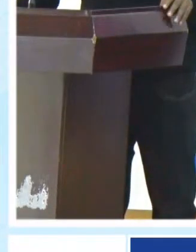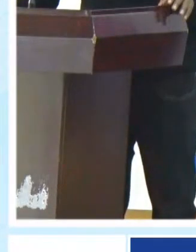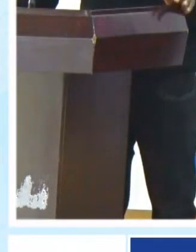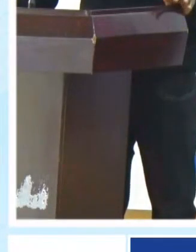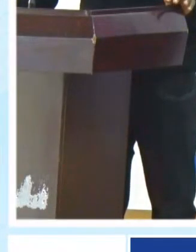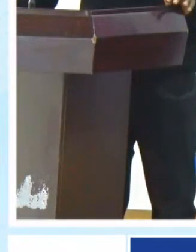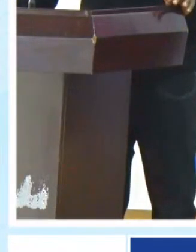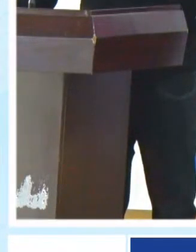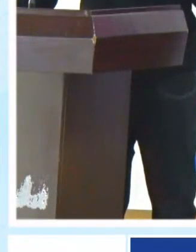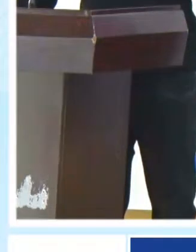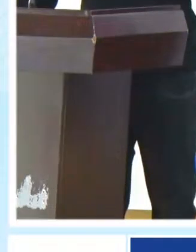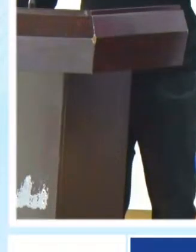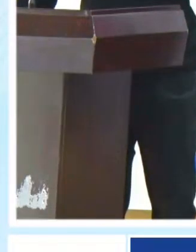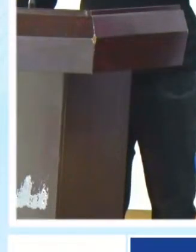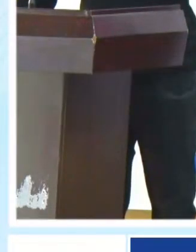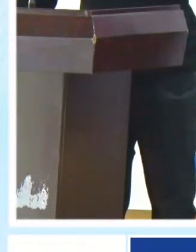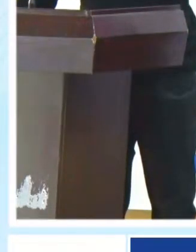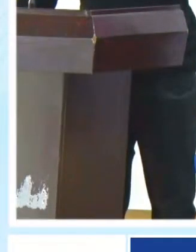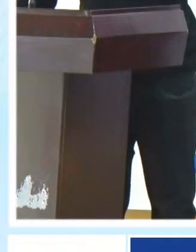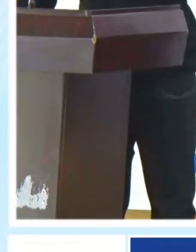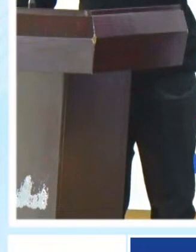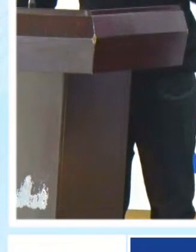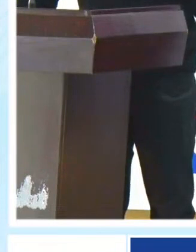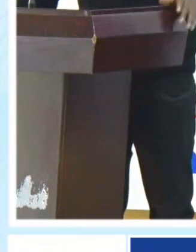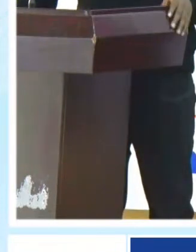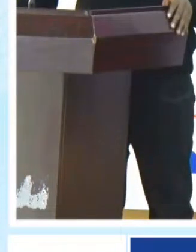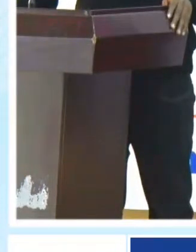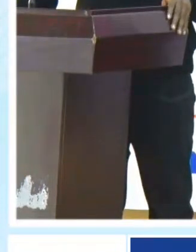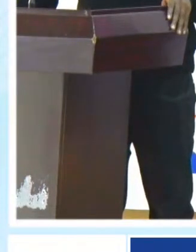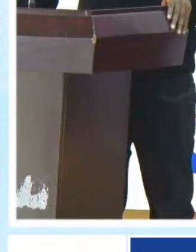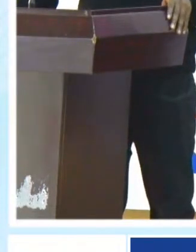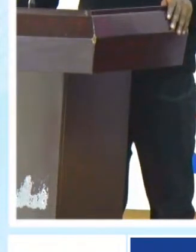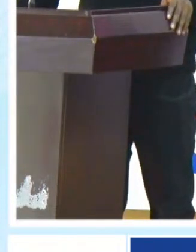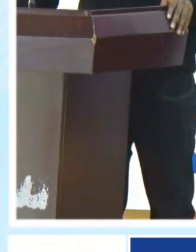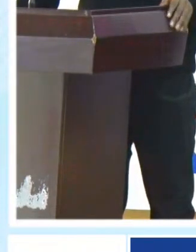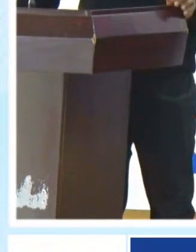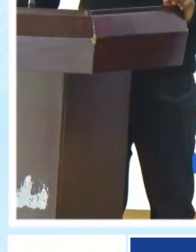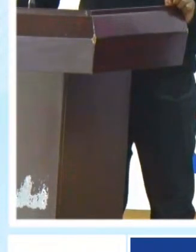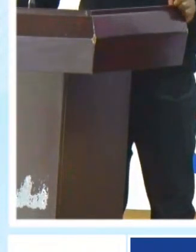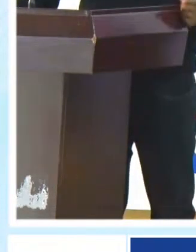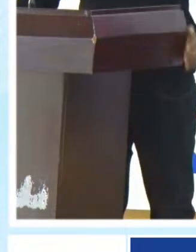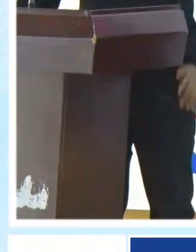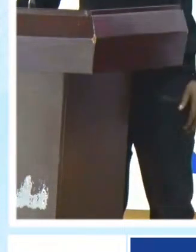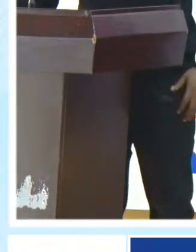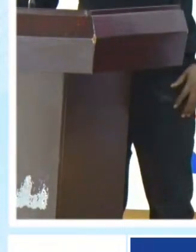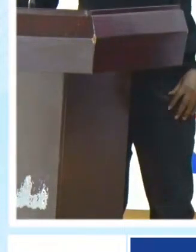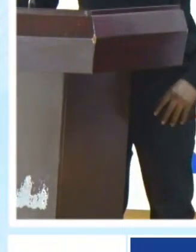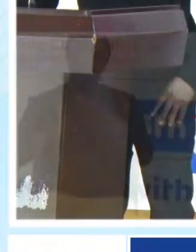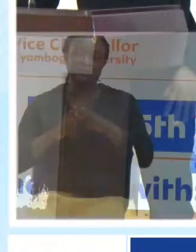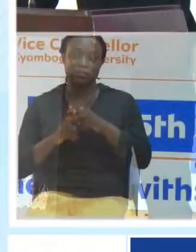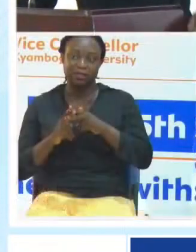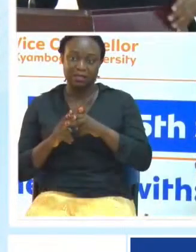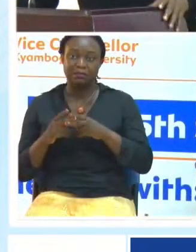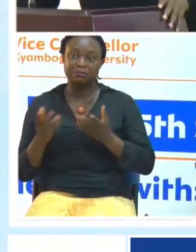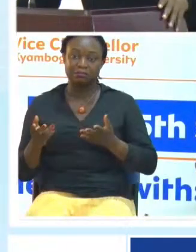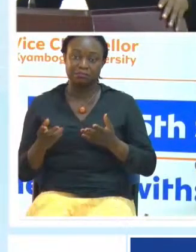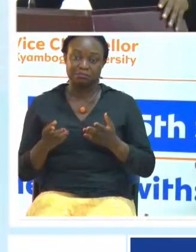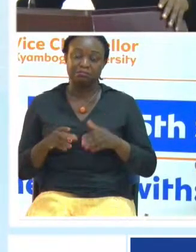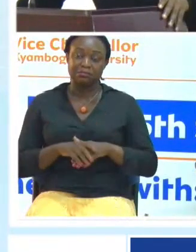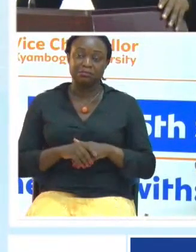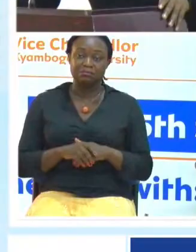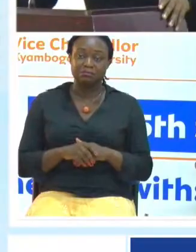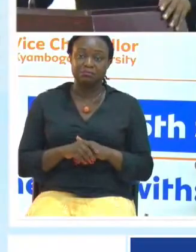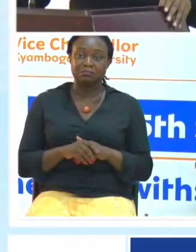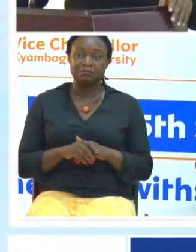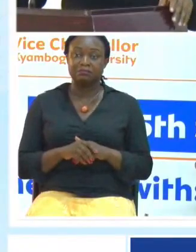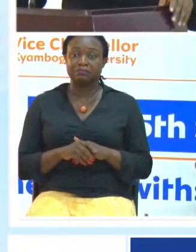Year 4 student, Kyambogo University, pursuing Bachelor's of Engineering, Mechatronics and Biomedical